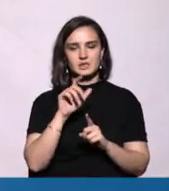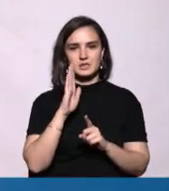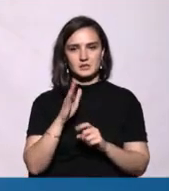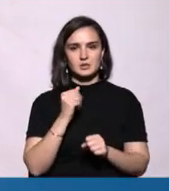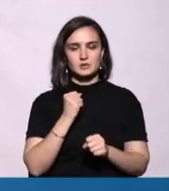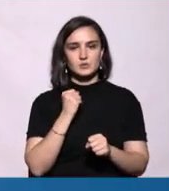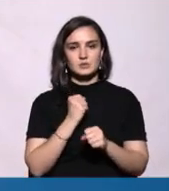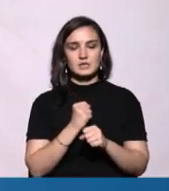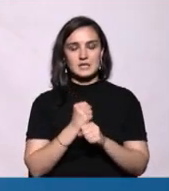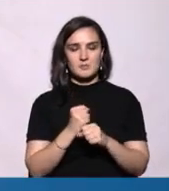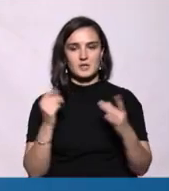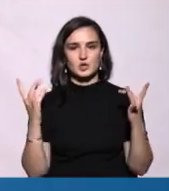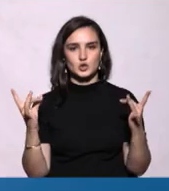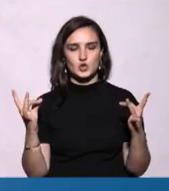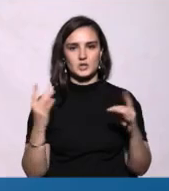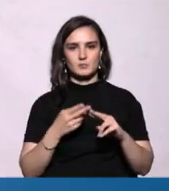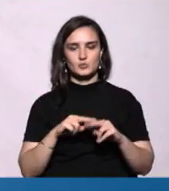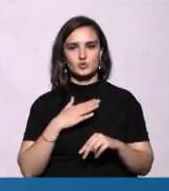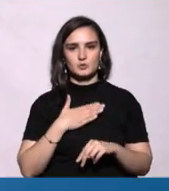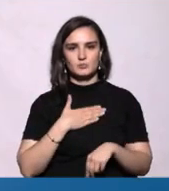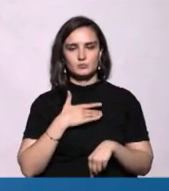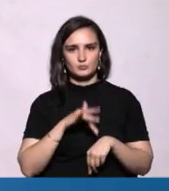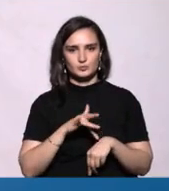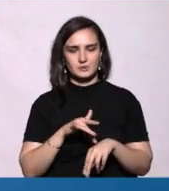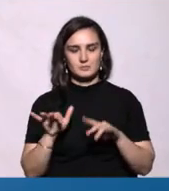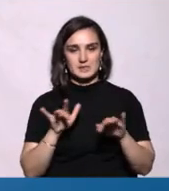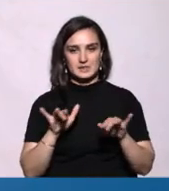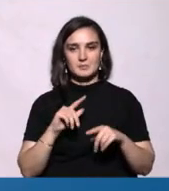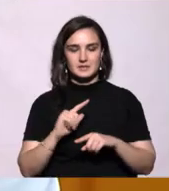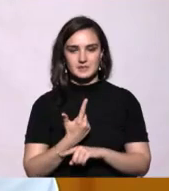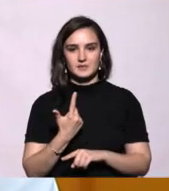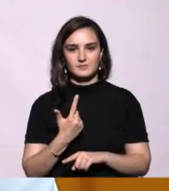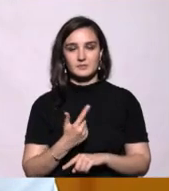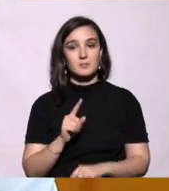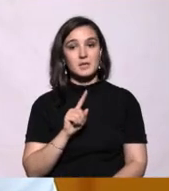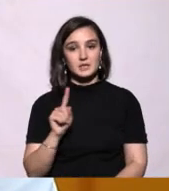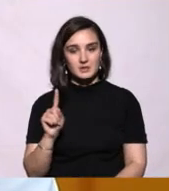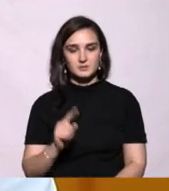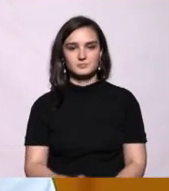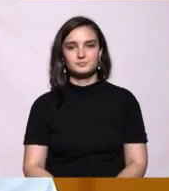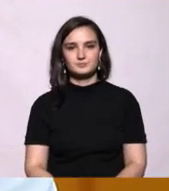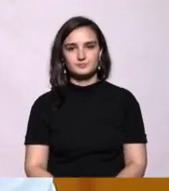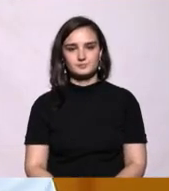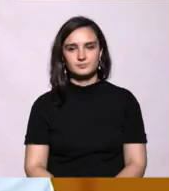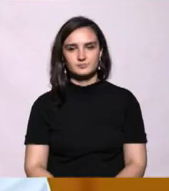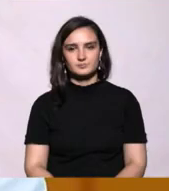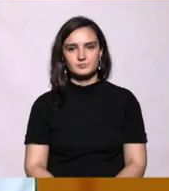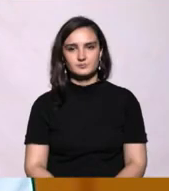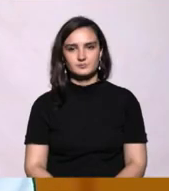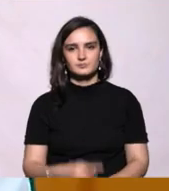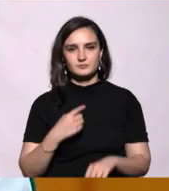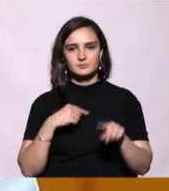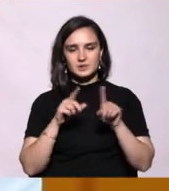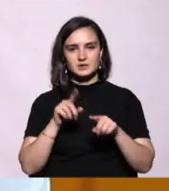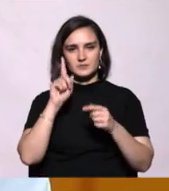do yoga because it is my favorite activity again. But, and I also